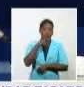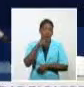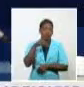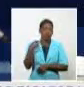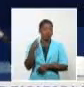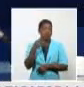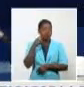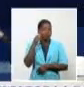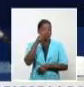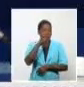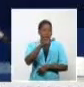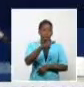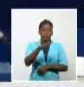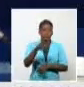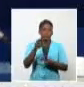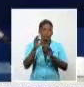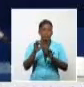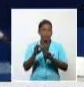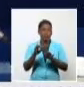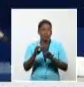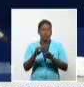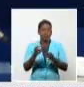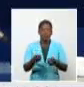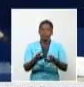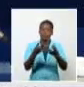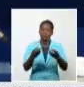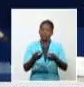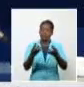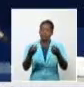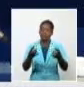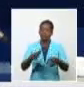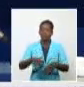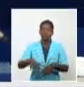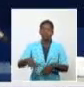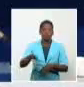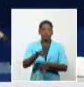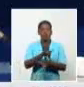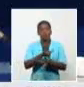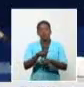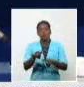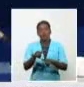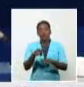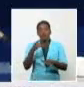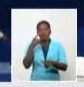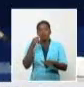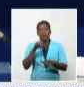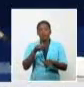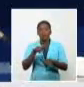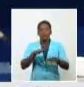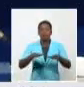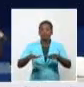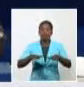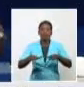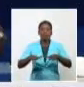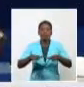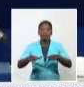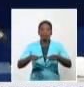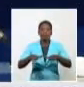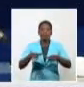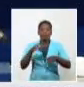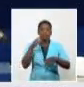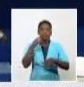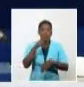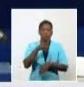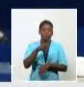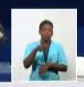side, belonging to the state of the Amazon in Brazil, whose capital is